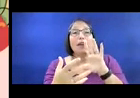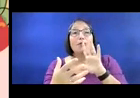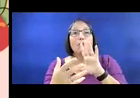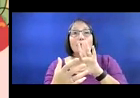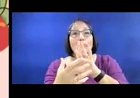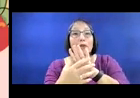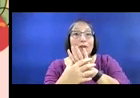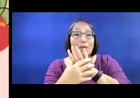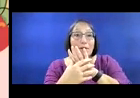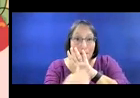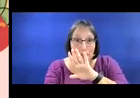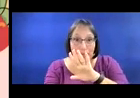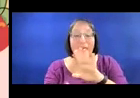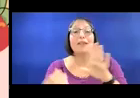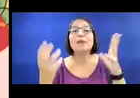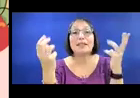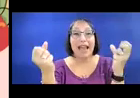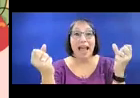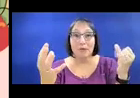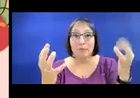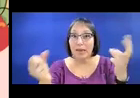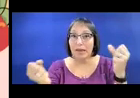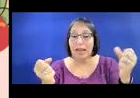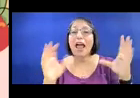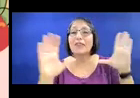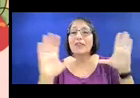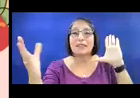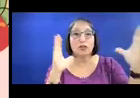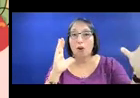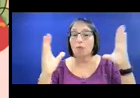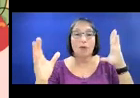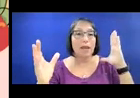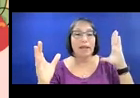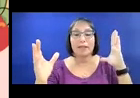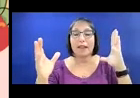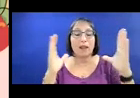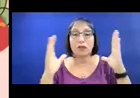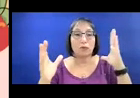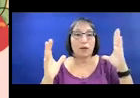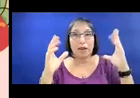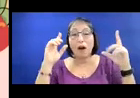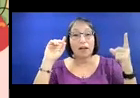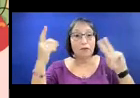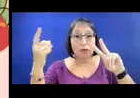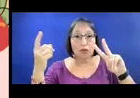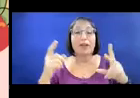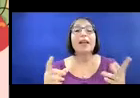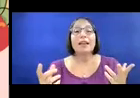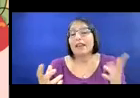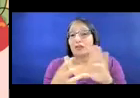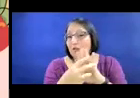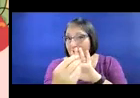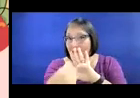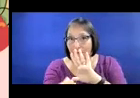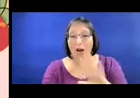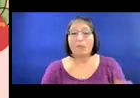Trying to copy my signs. Because they have to be. And I have it set. So, they don't have to do any cognitive switching. They